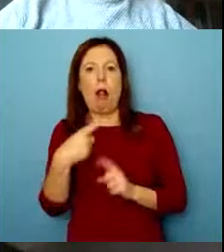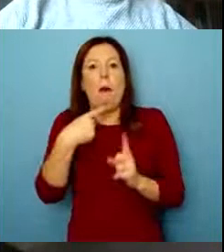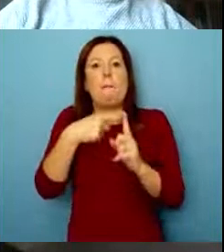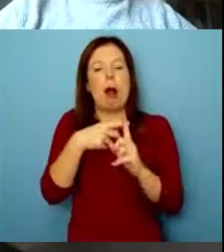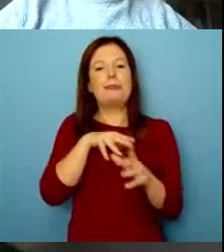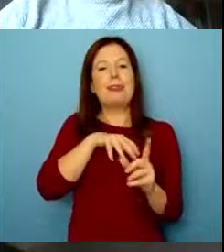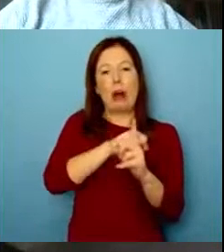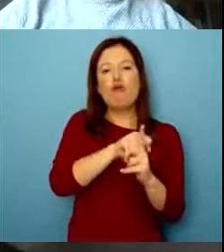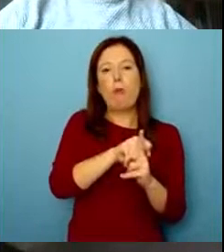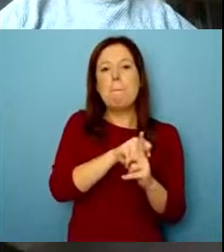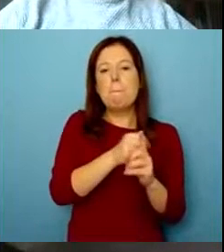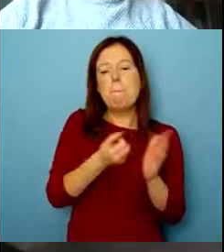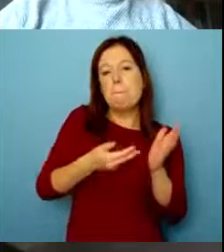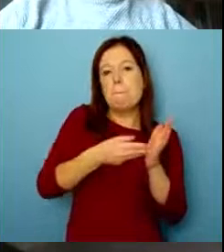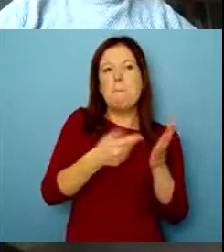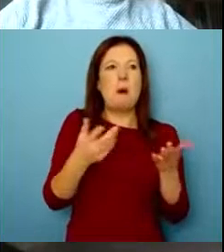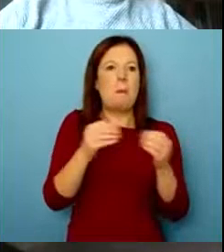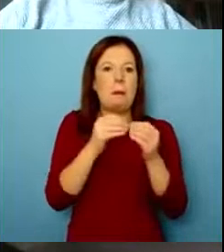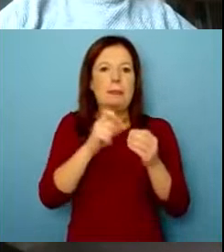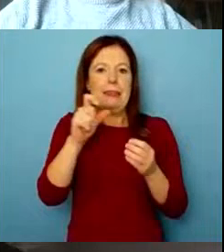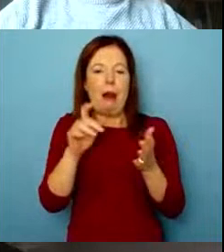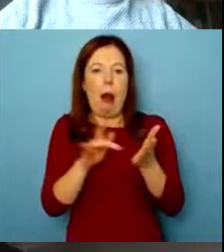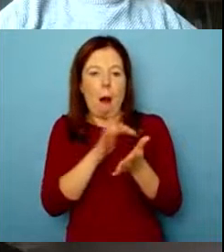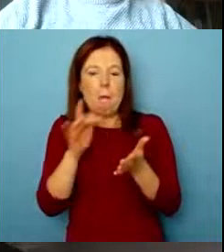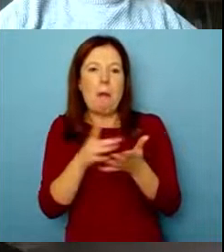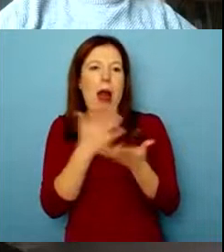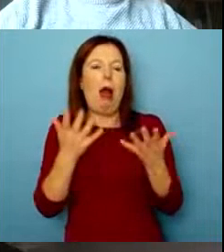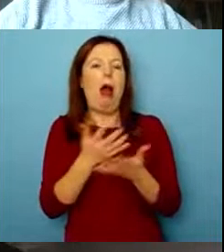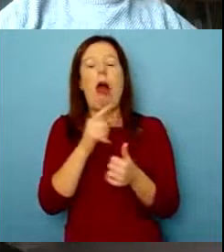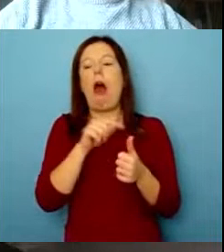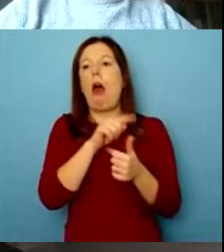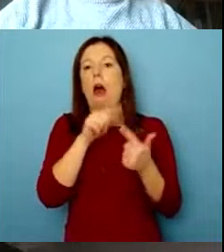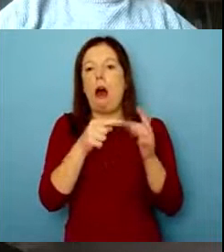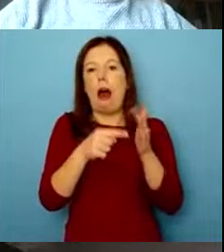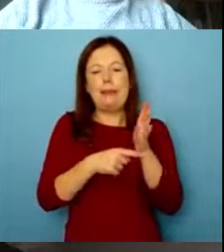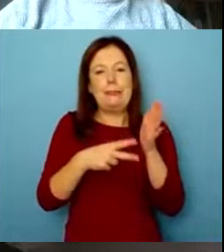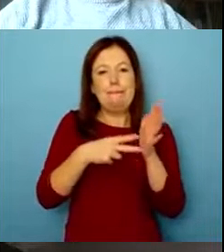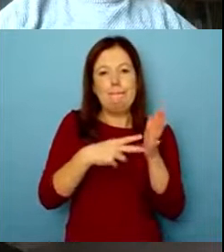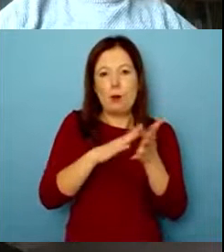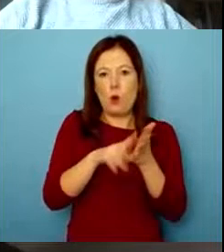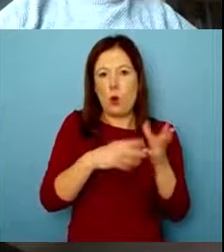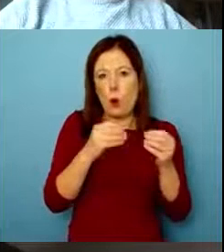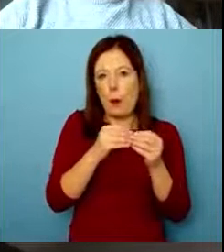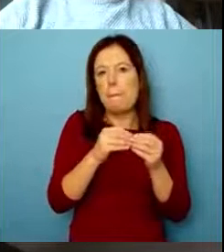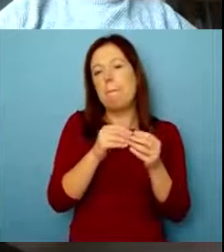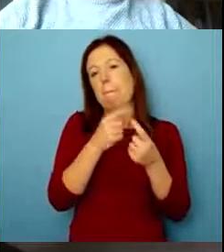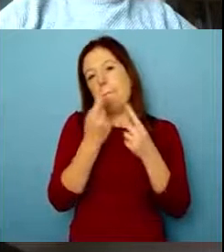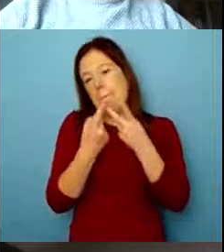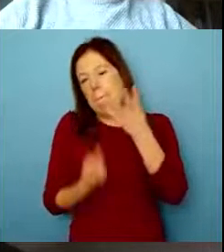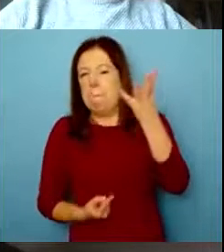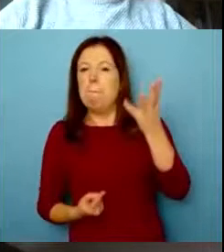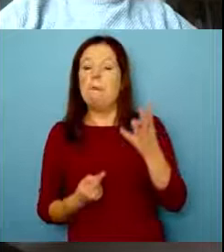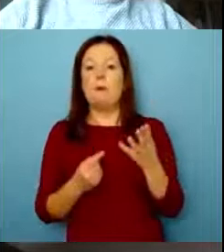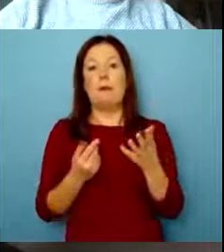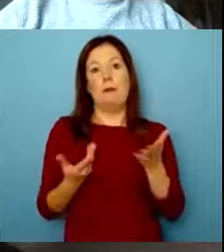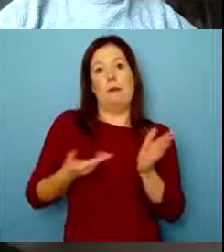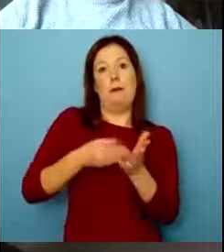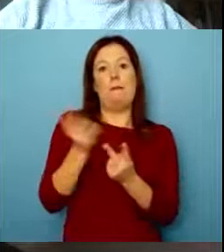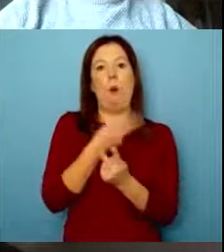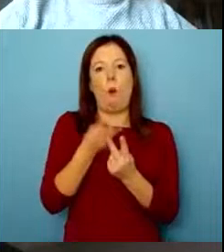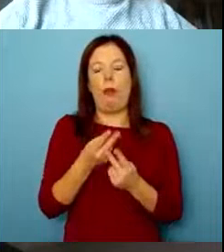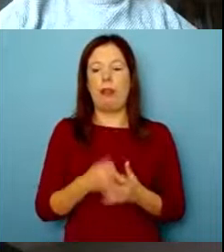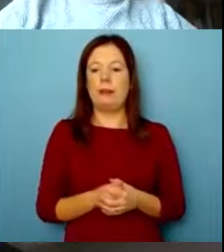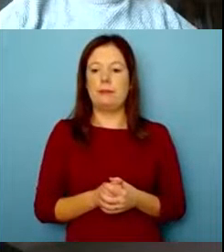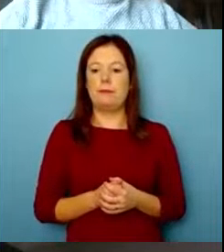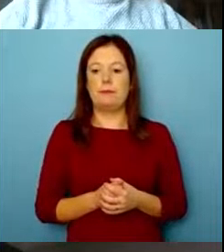know well from BBC iPlayer, ITV Hub, All 4, etc. We have